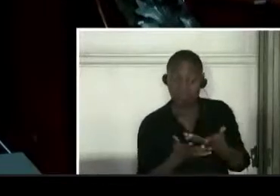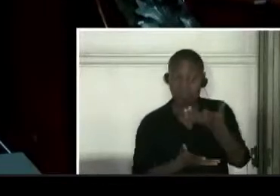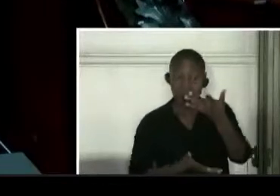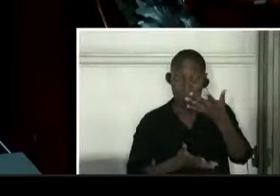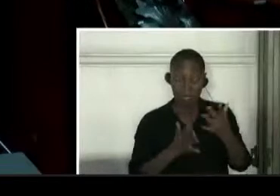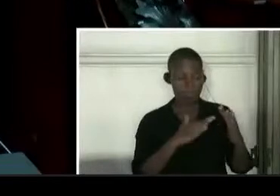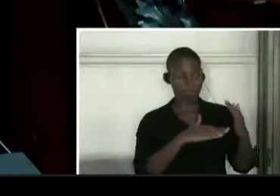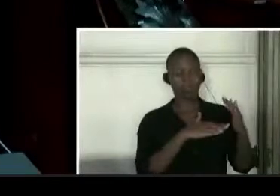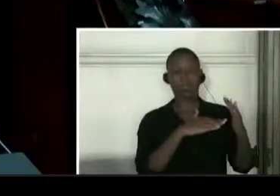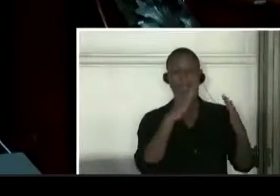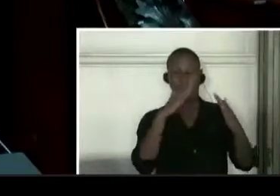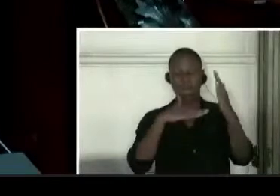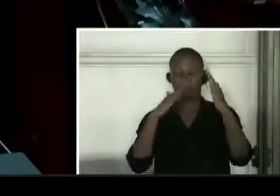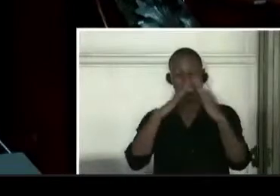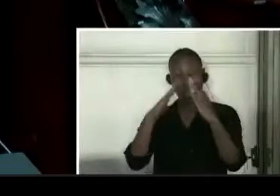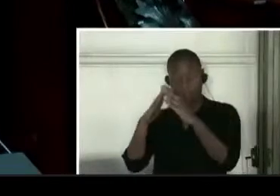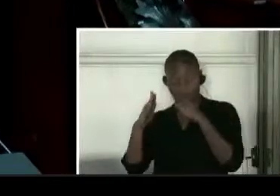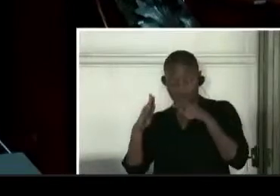sebehlomulile.